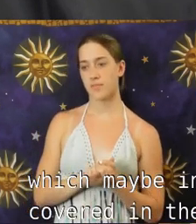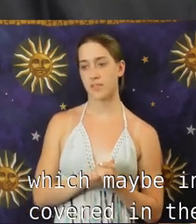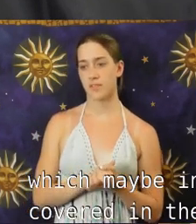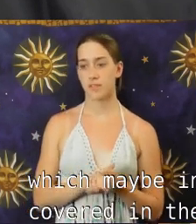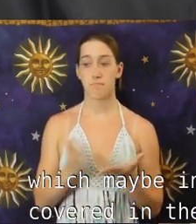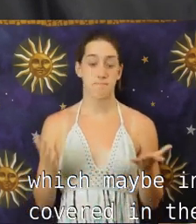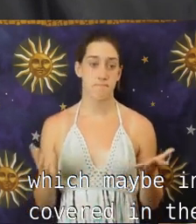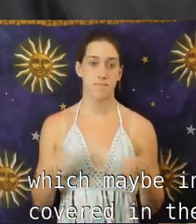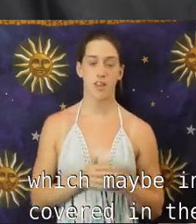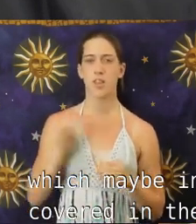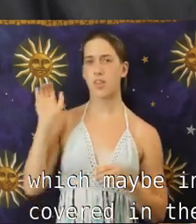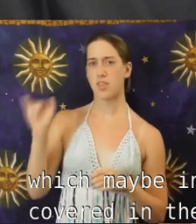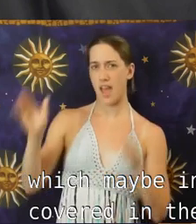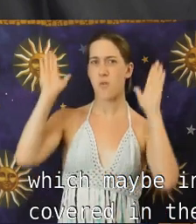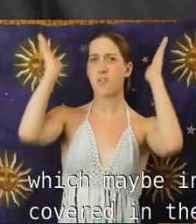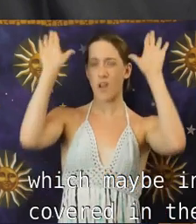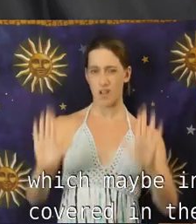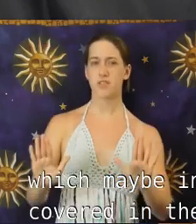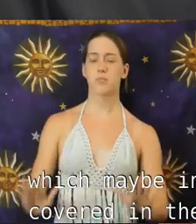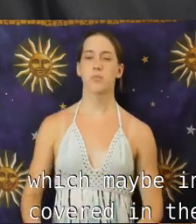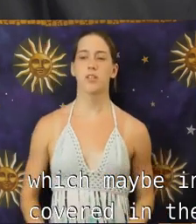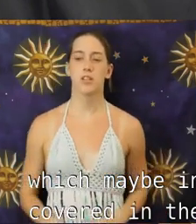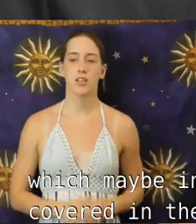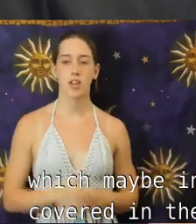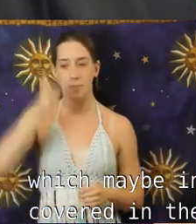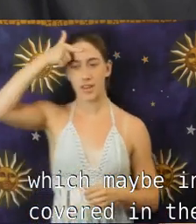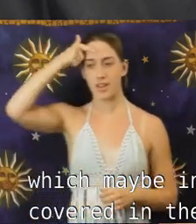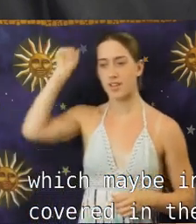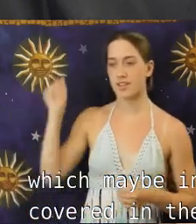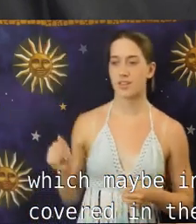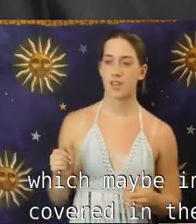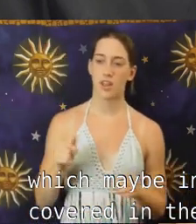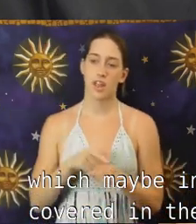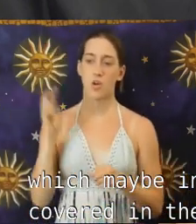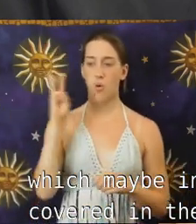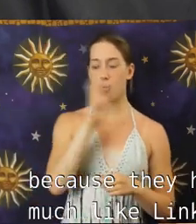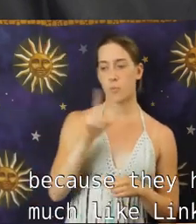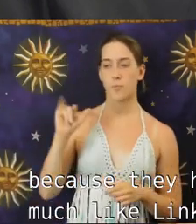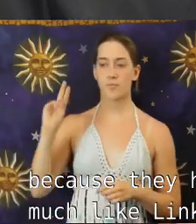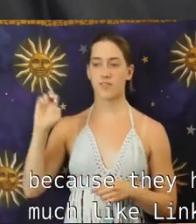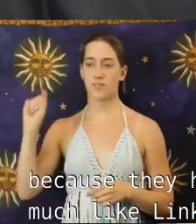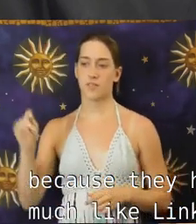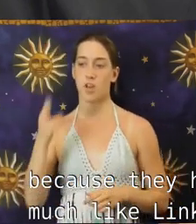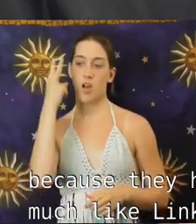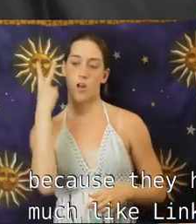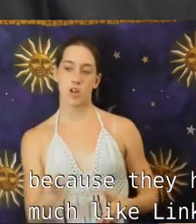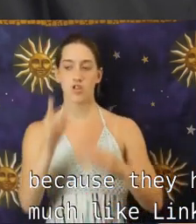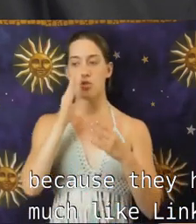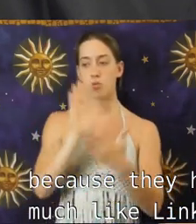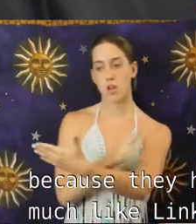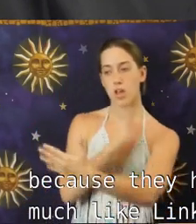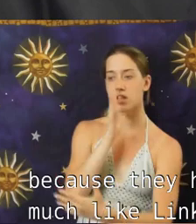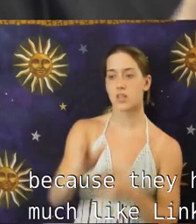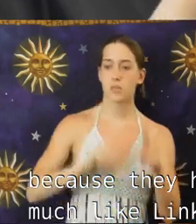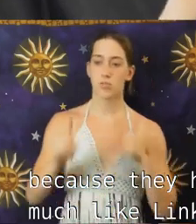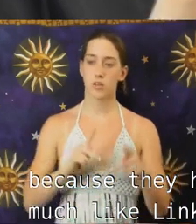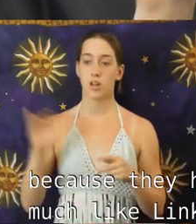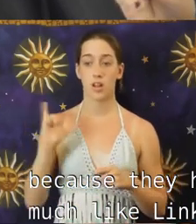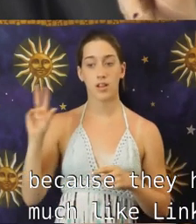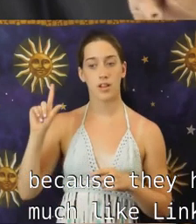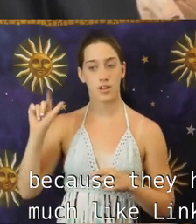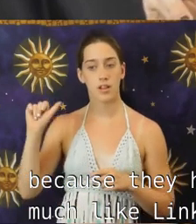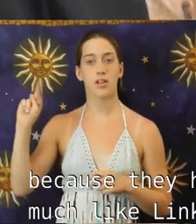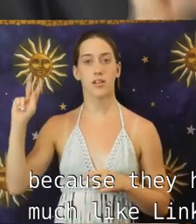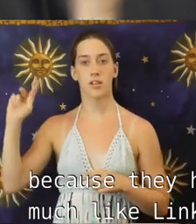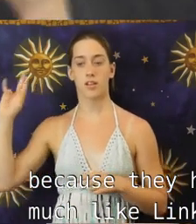that because they actually covered In the End by Linkin Park, which was awesome because they're, they've got an interesting lineup. They've got